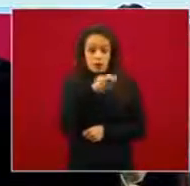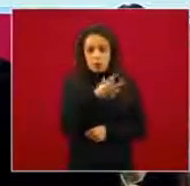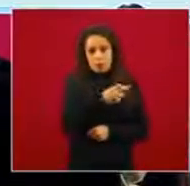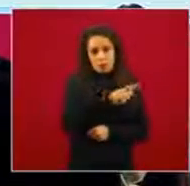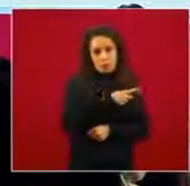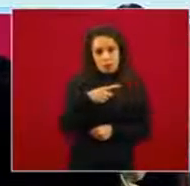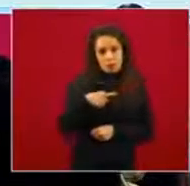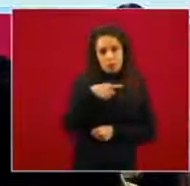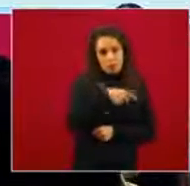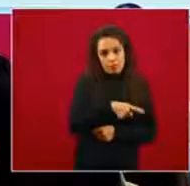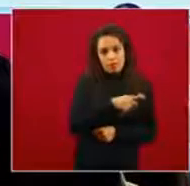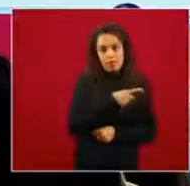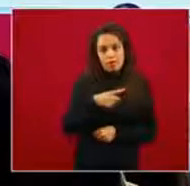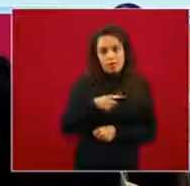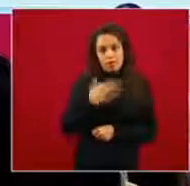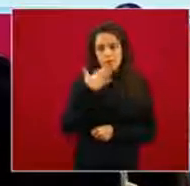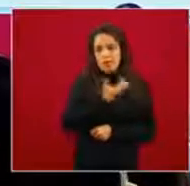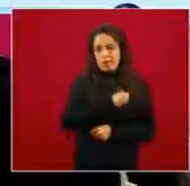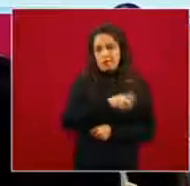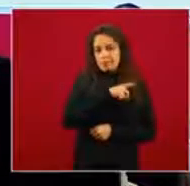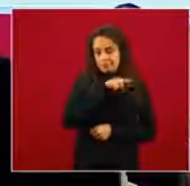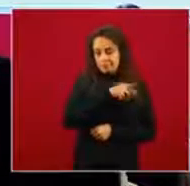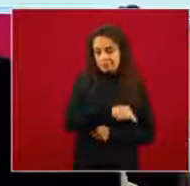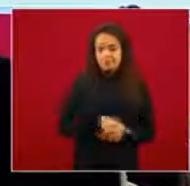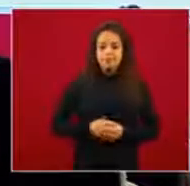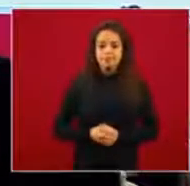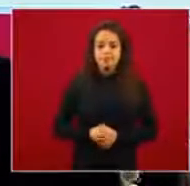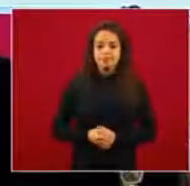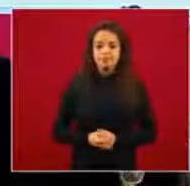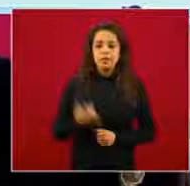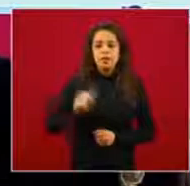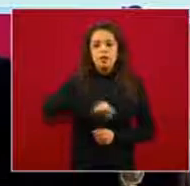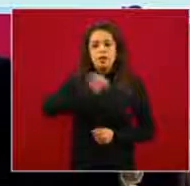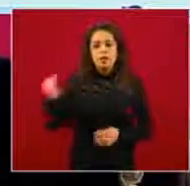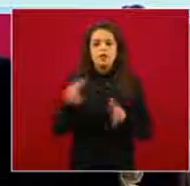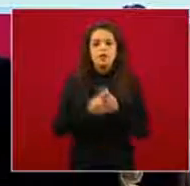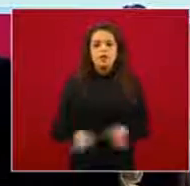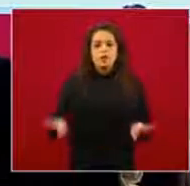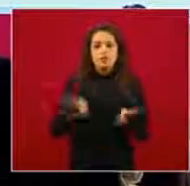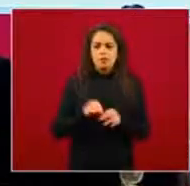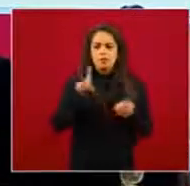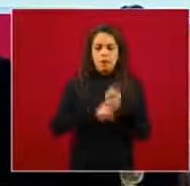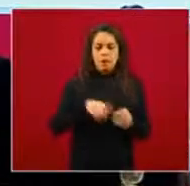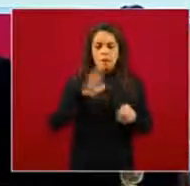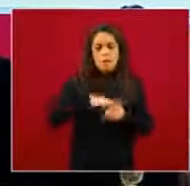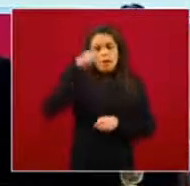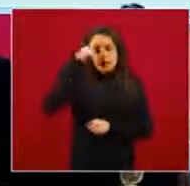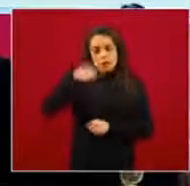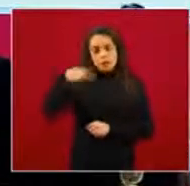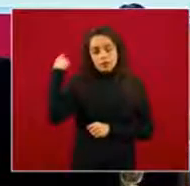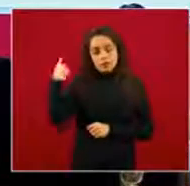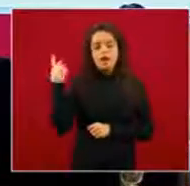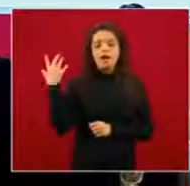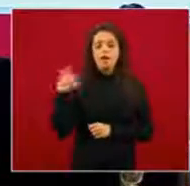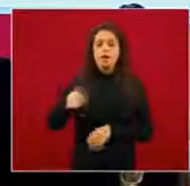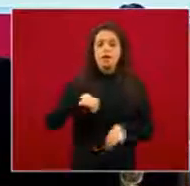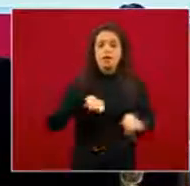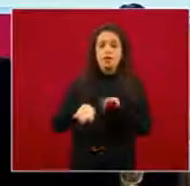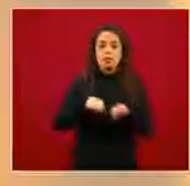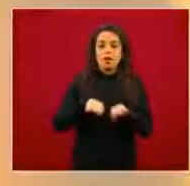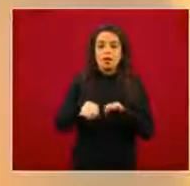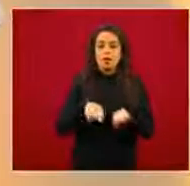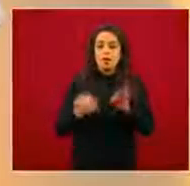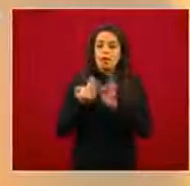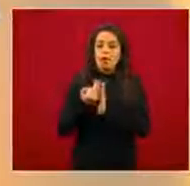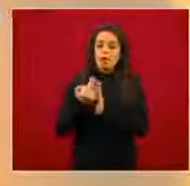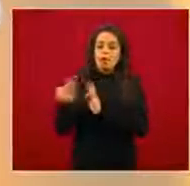to infect the customers. Here we have some of these examples, something that continues to be very important to enable